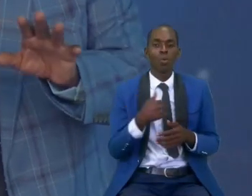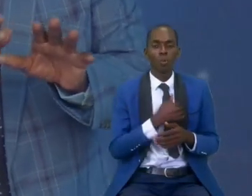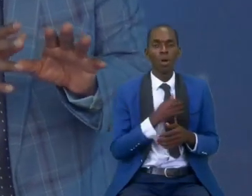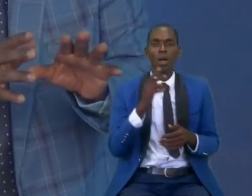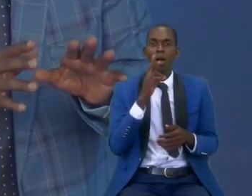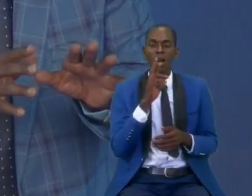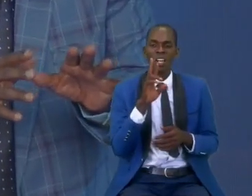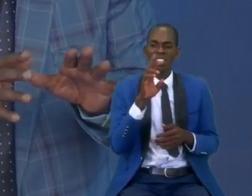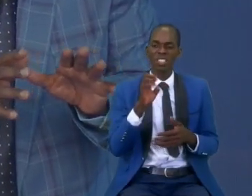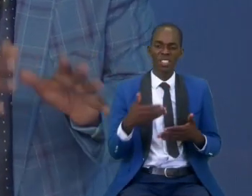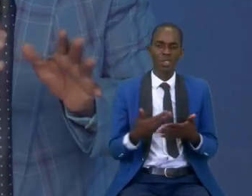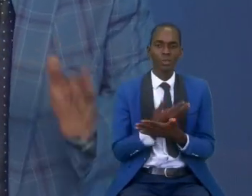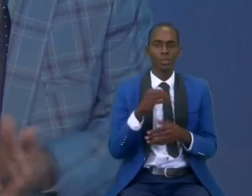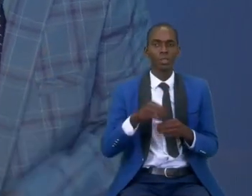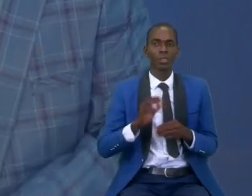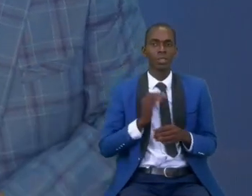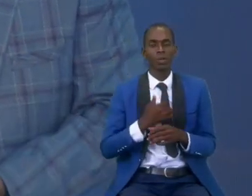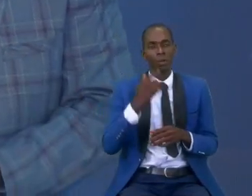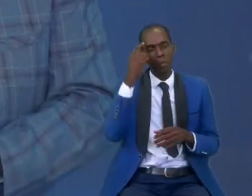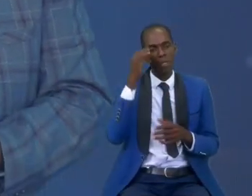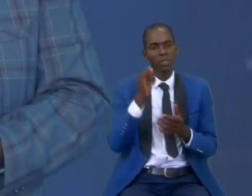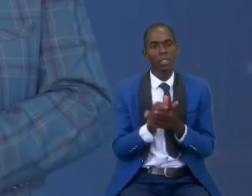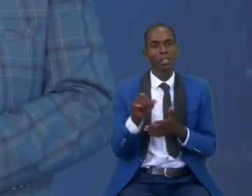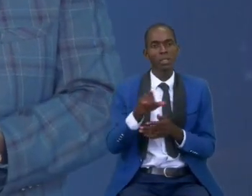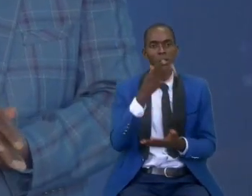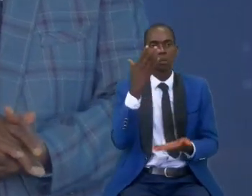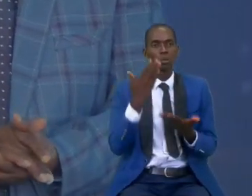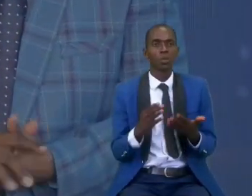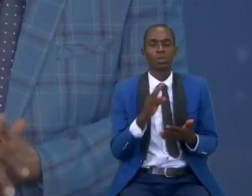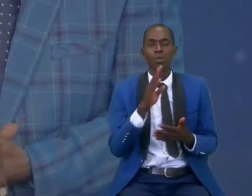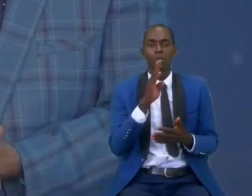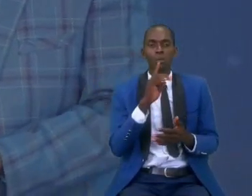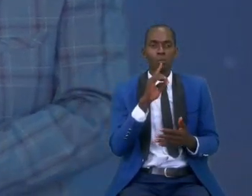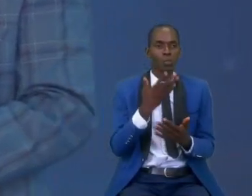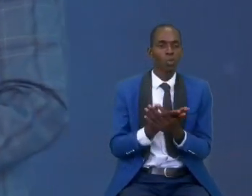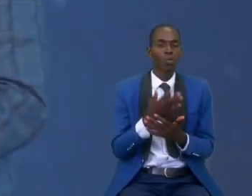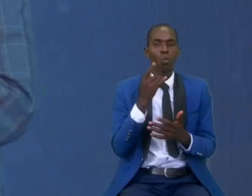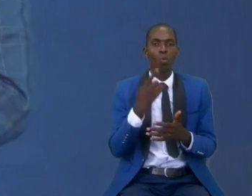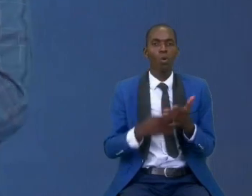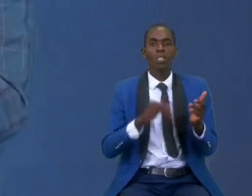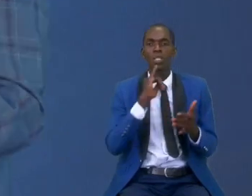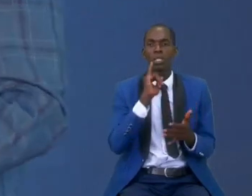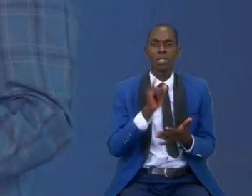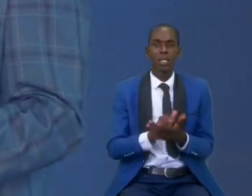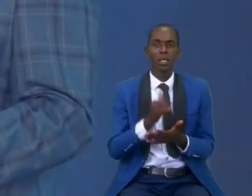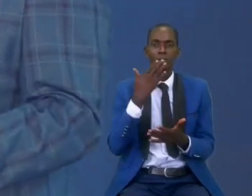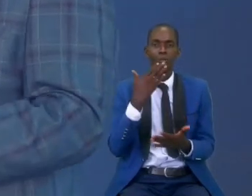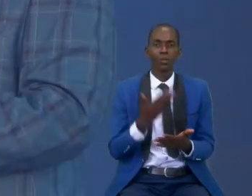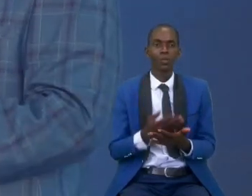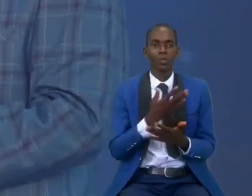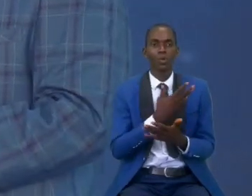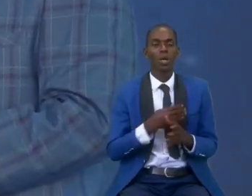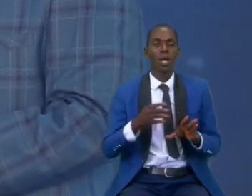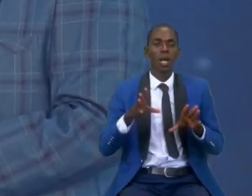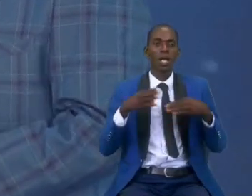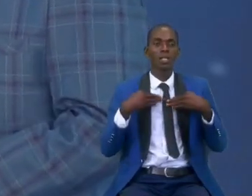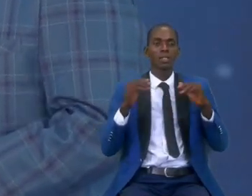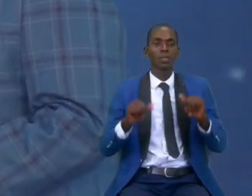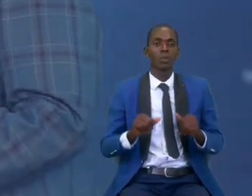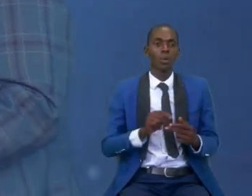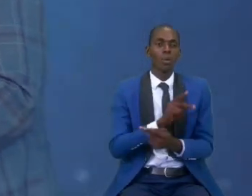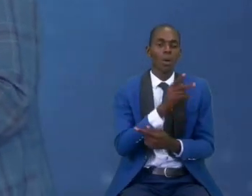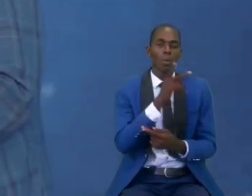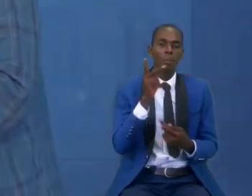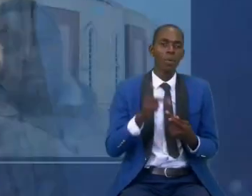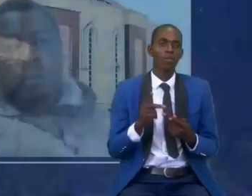that good and acceptable and perfect will of God. How is this going to happen? It's